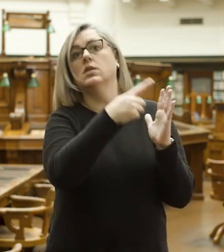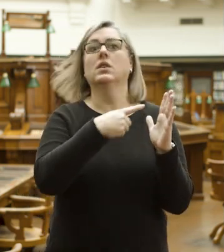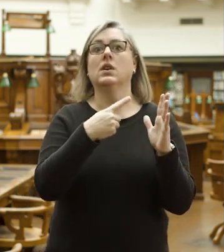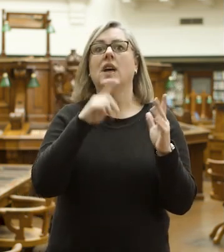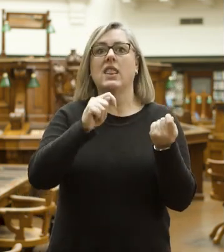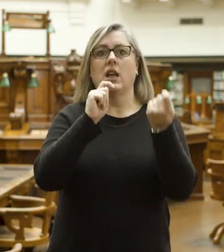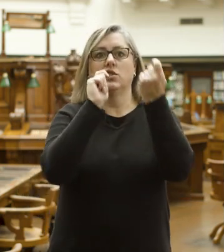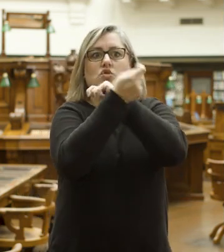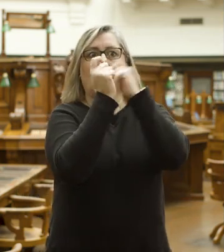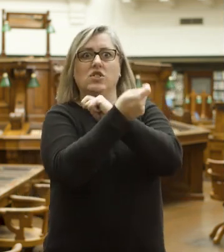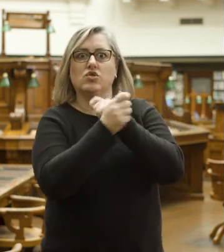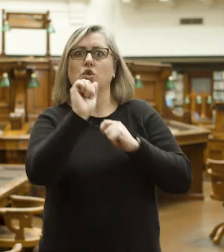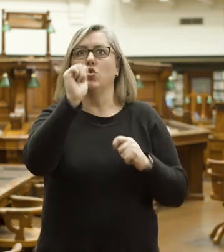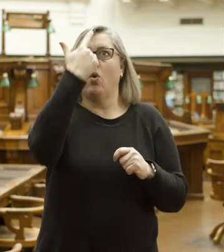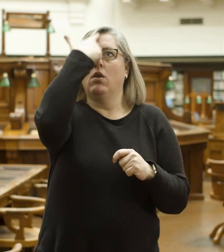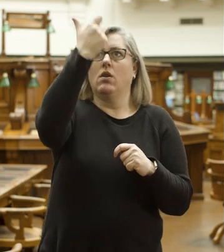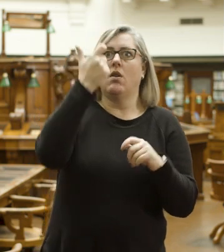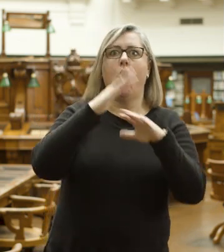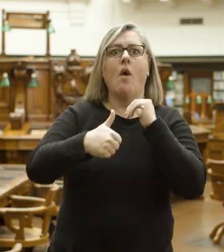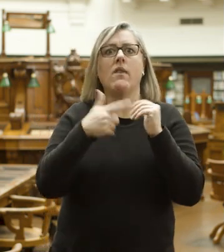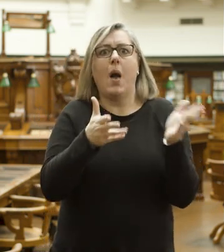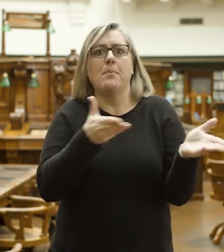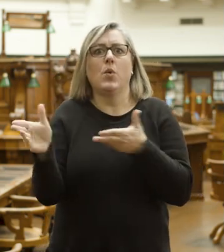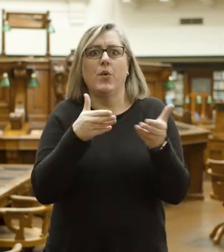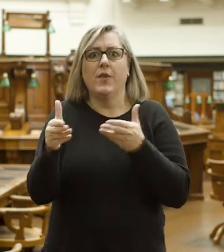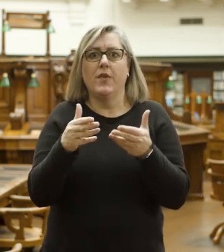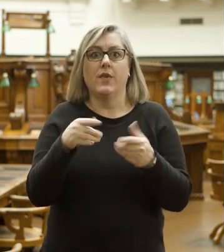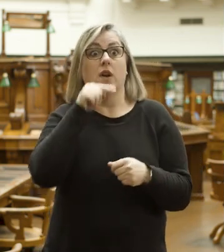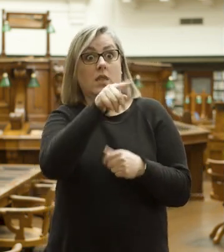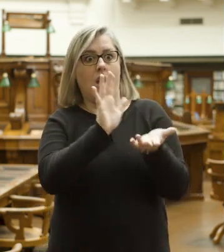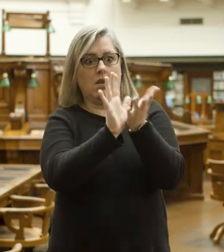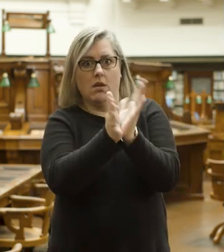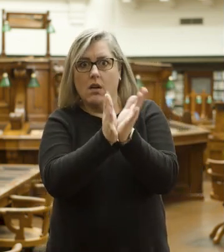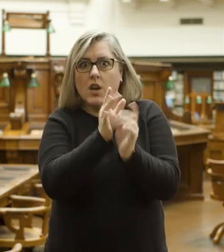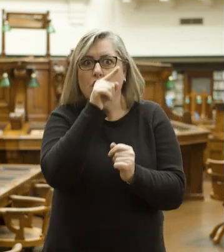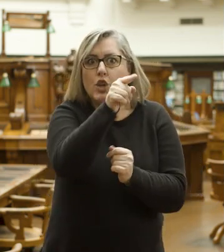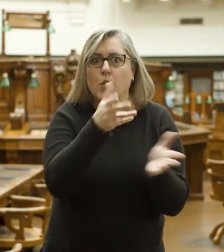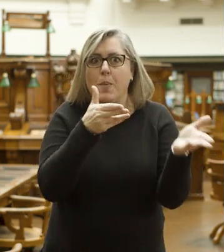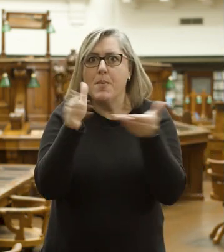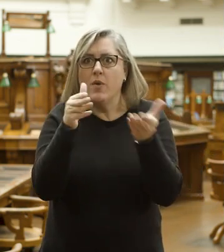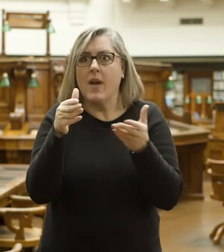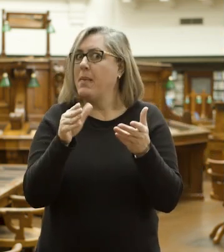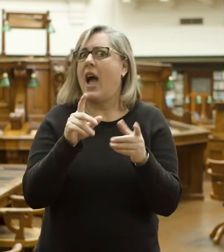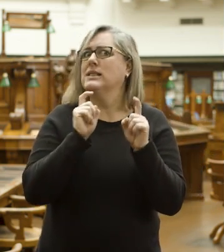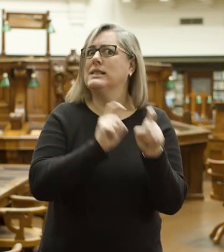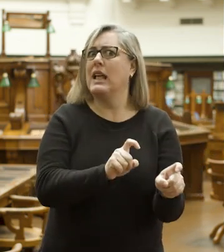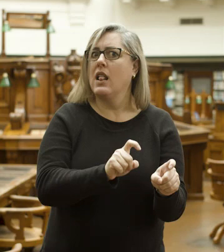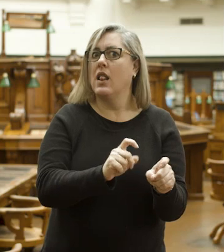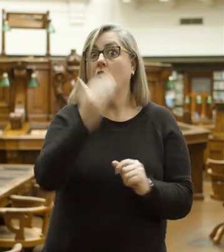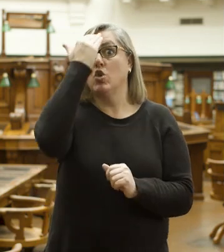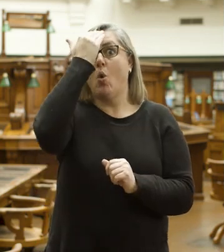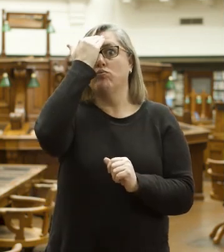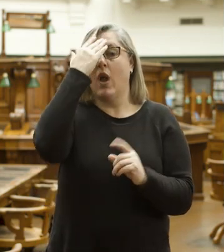messing with your idea of movement. It's trying to convince you that something is moving when it's not. And because your brain